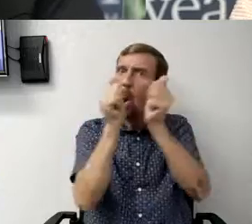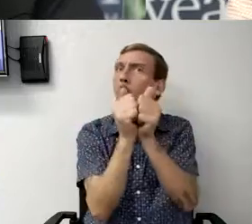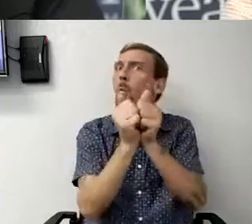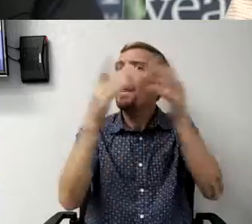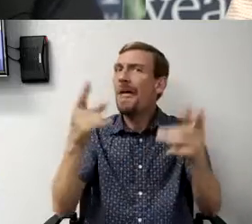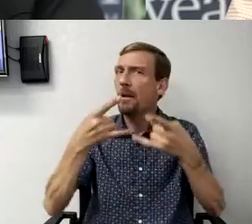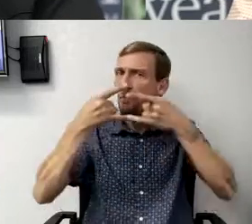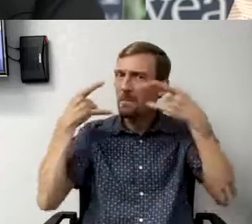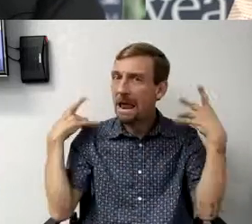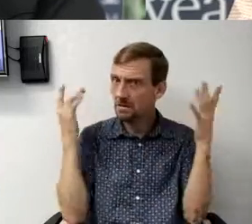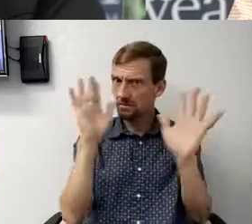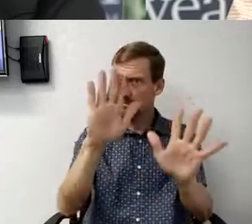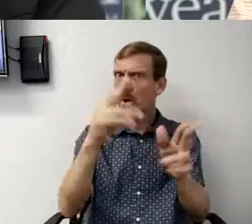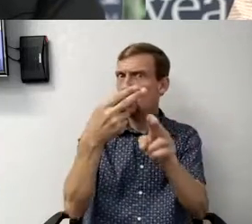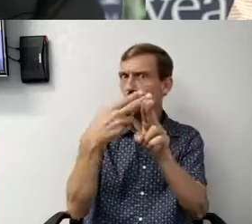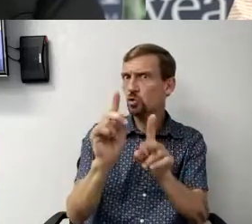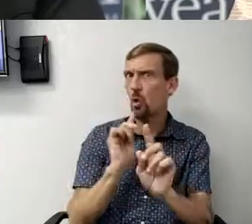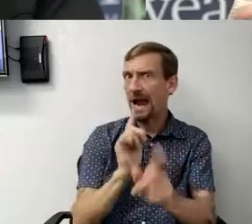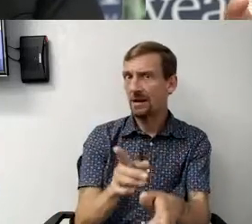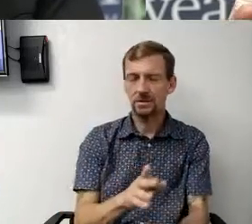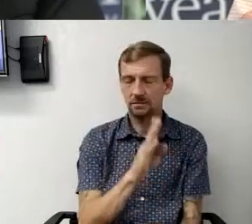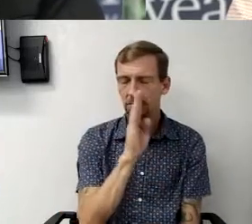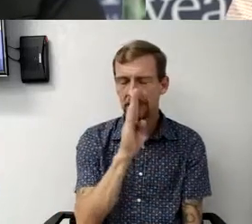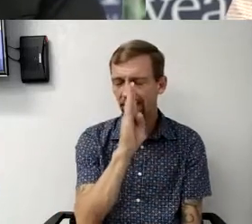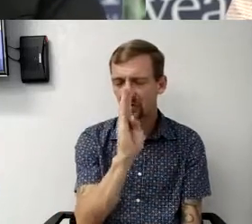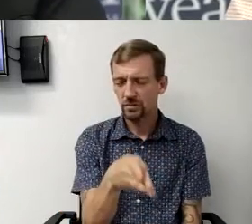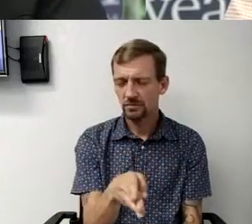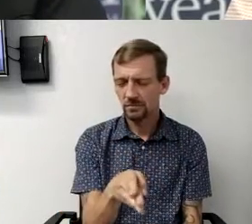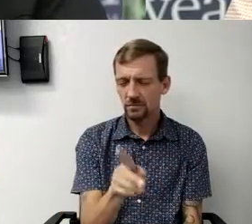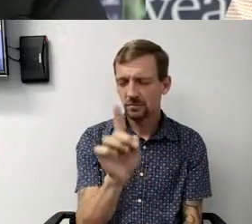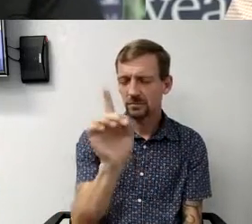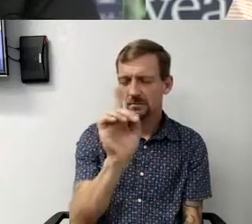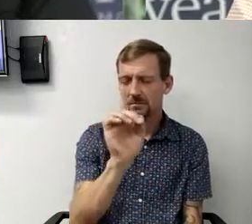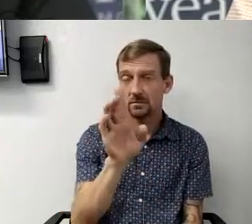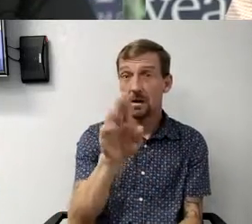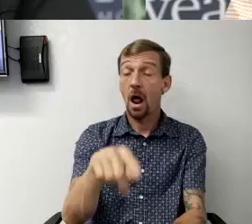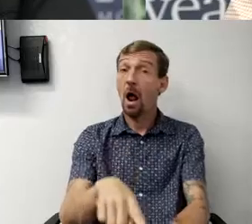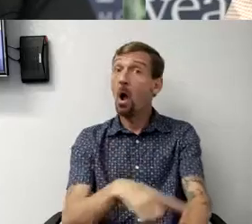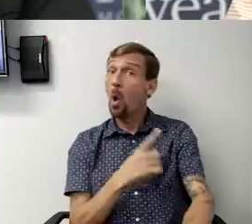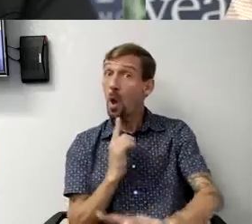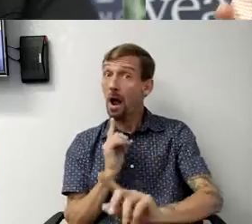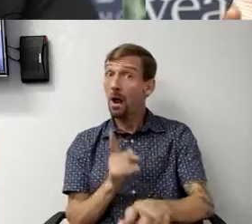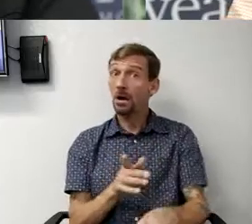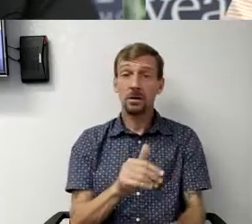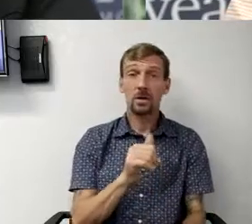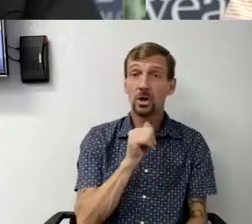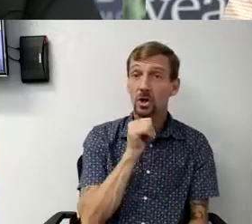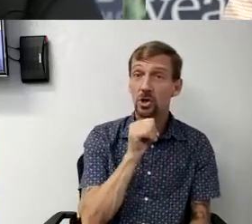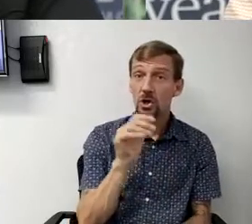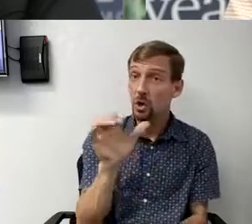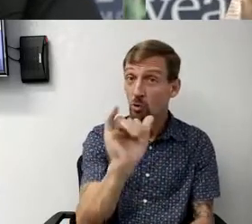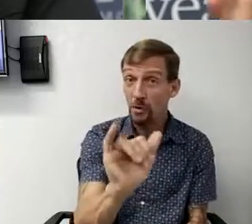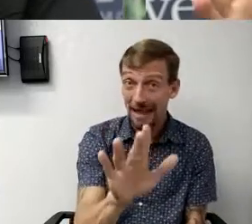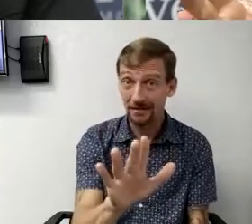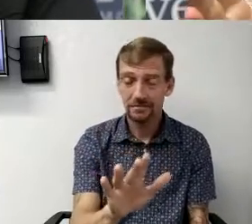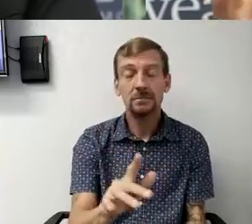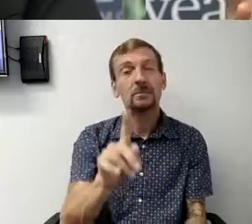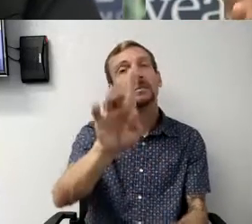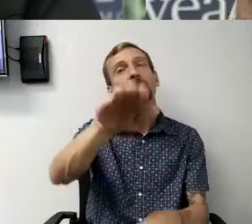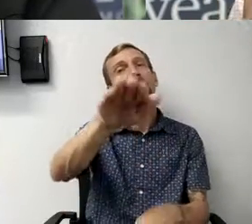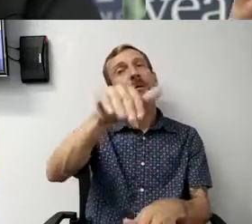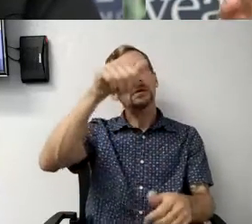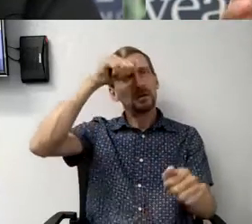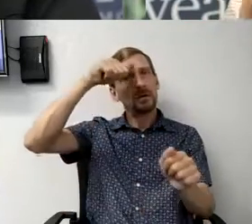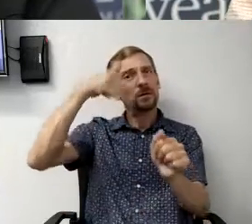a mask? And the short answer is never. The long answer is don't do that. Remember,